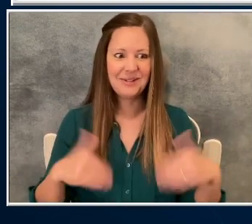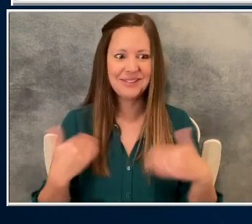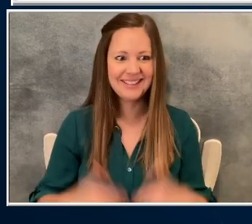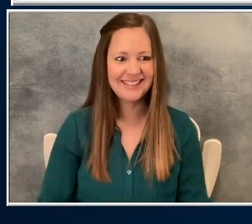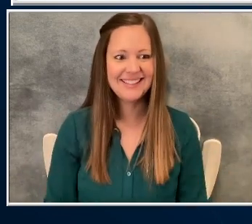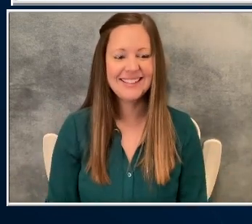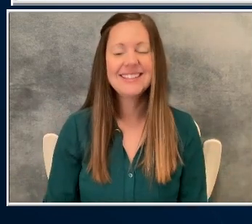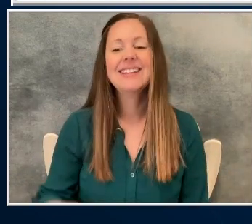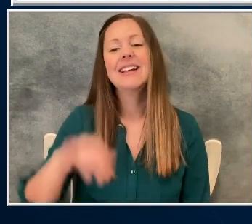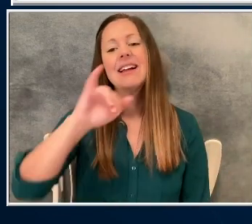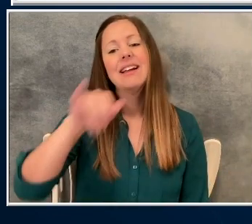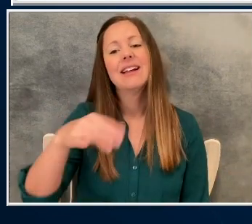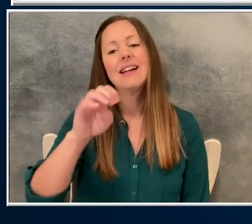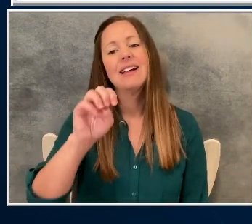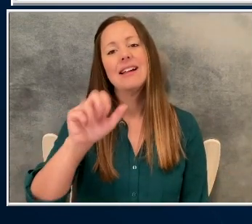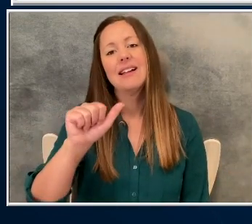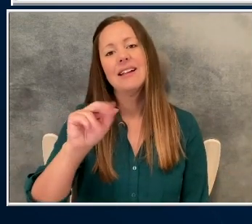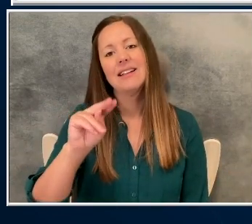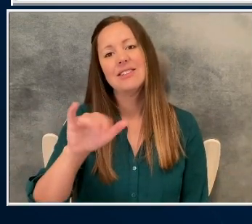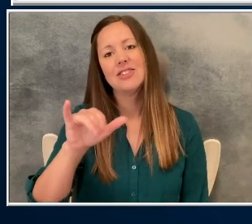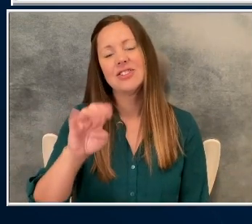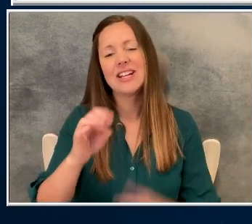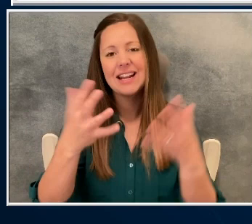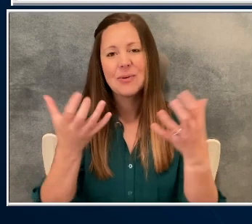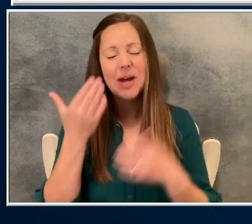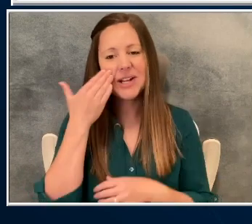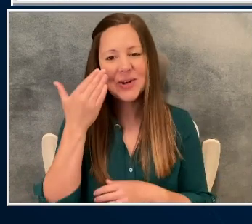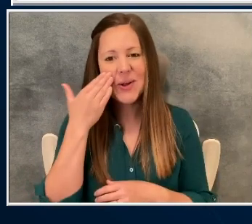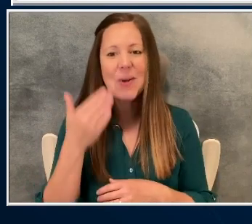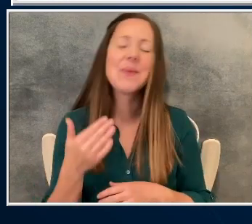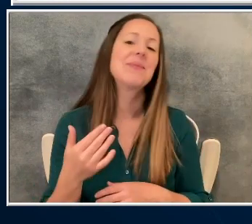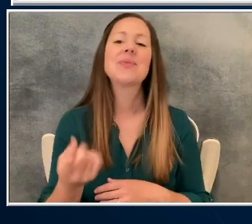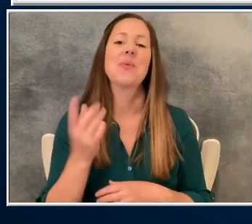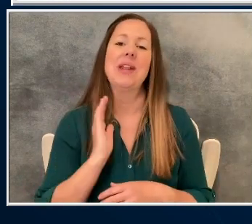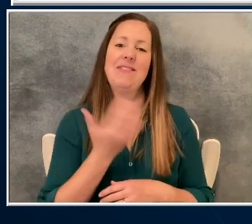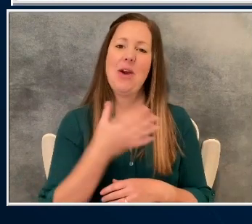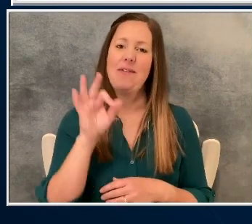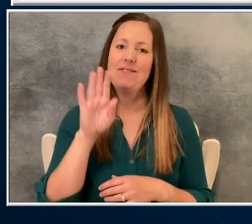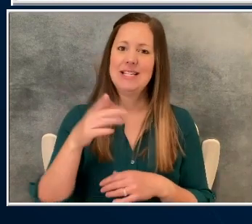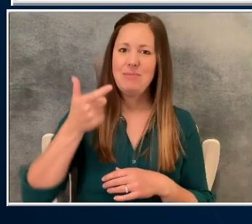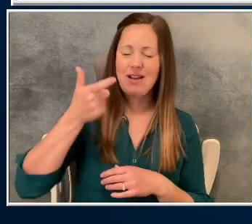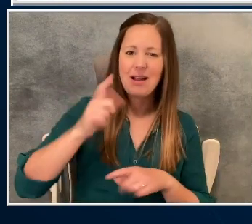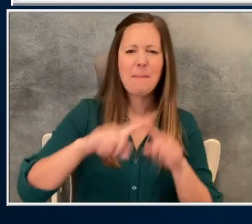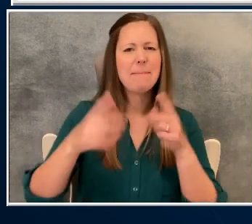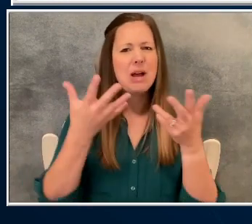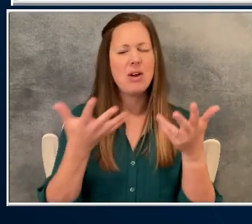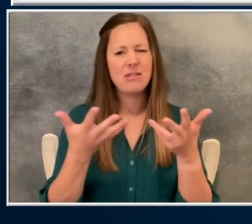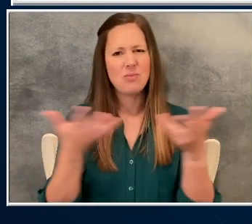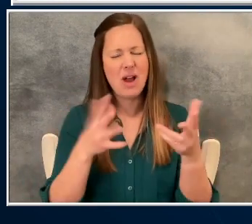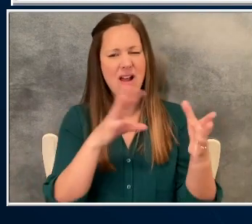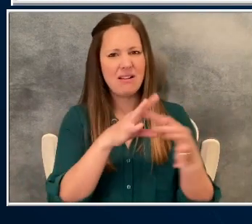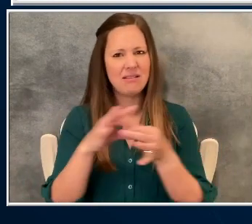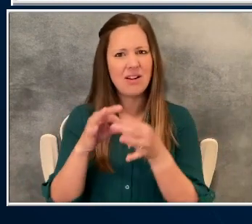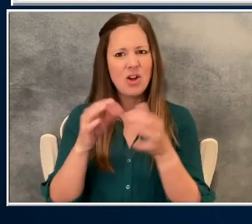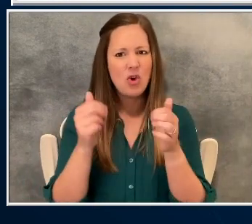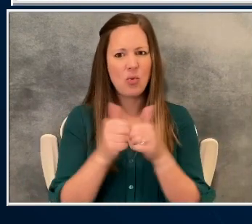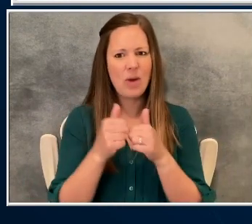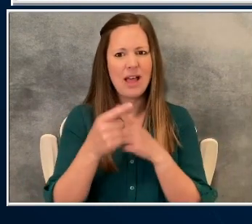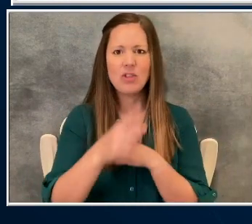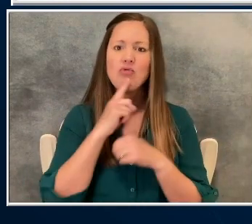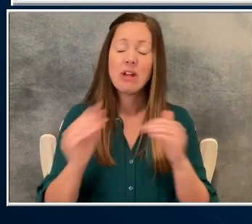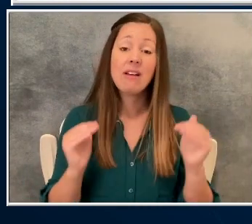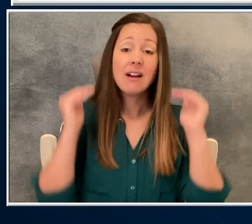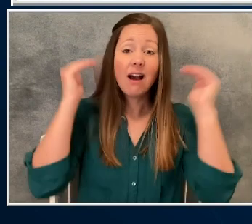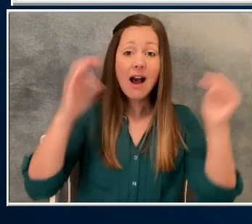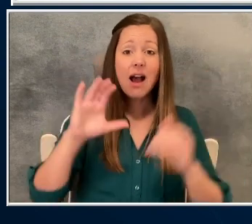Jeannie Schatzhauer has a question. She wants to know, she's one of our Facebook viewers, what is the correlation between a very high cholesterol